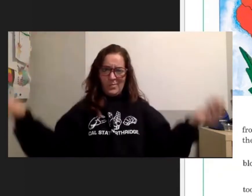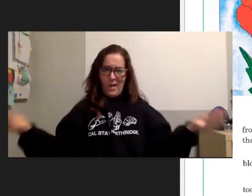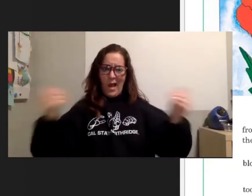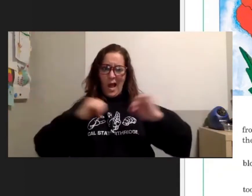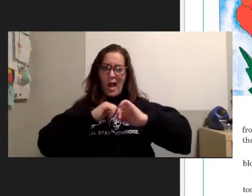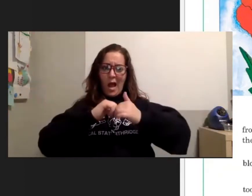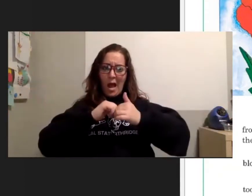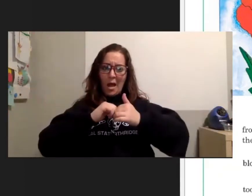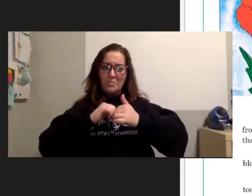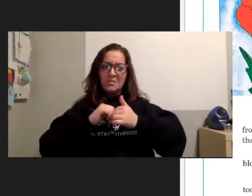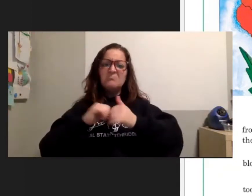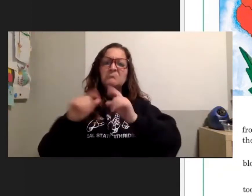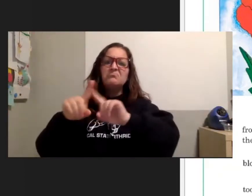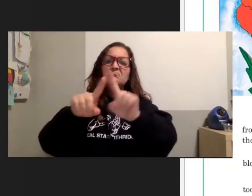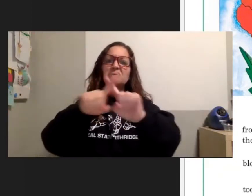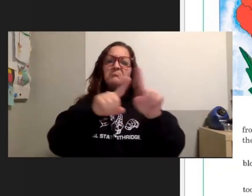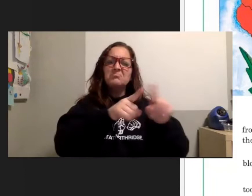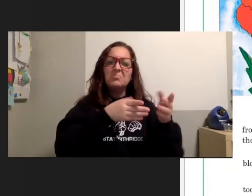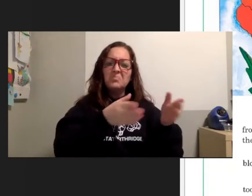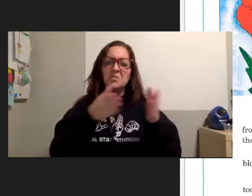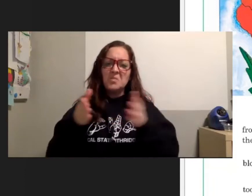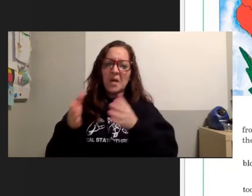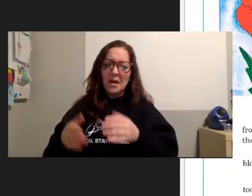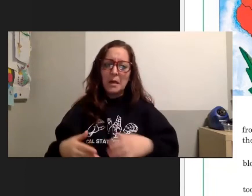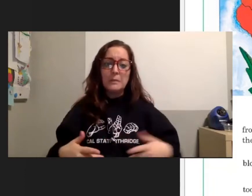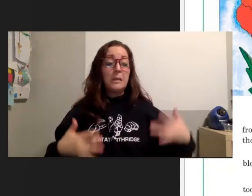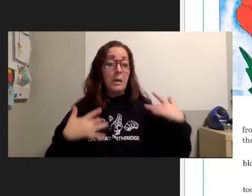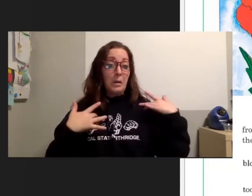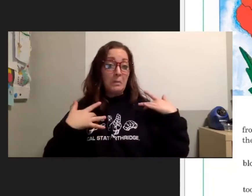Pollination happens in different ways.